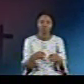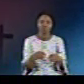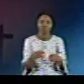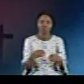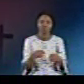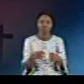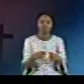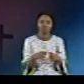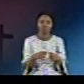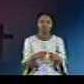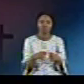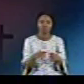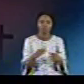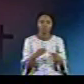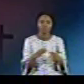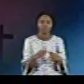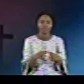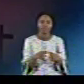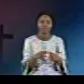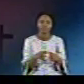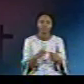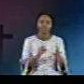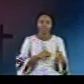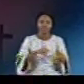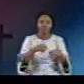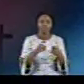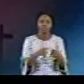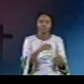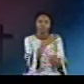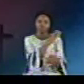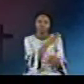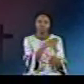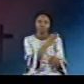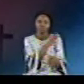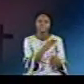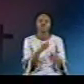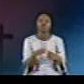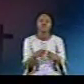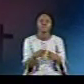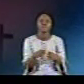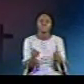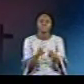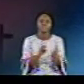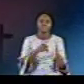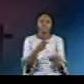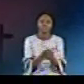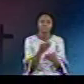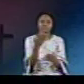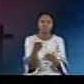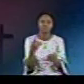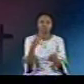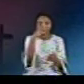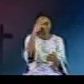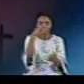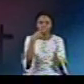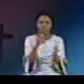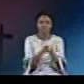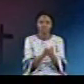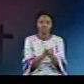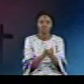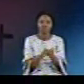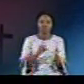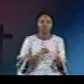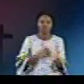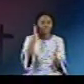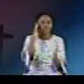at Bansha, Kensmai clinic at Bansha. So as I get there now, the man said I should register